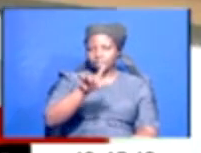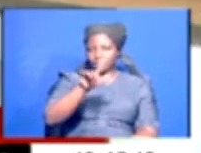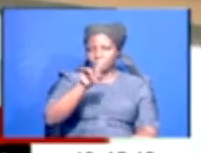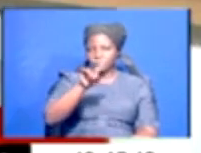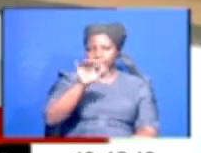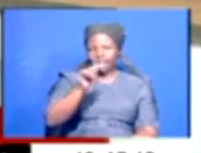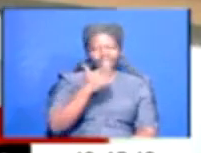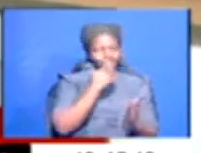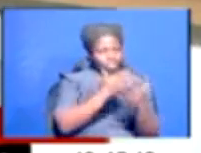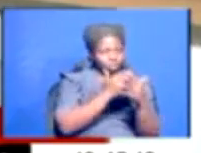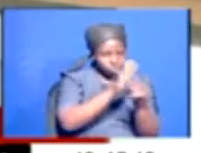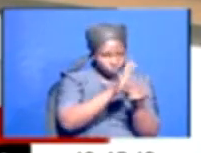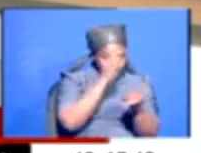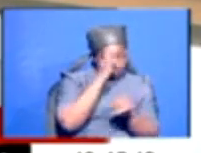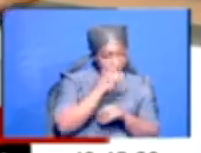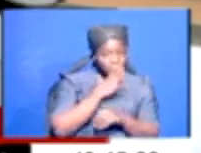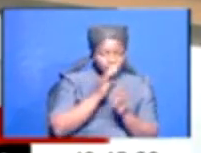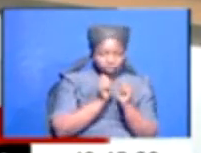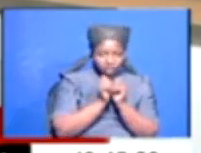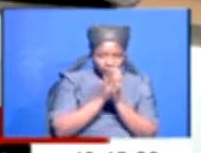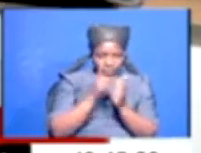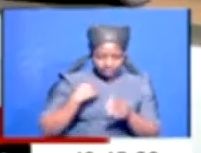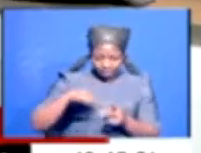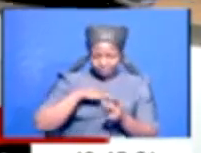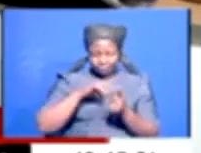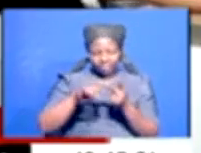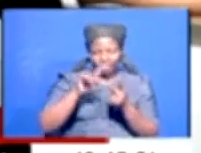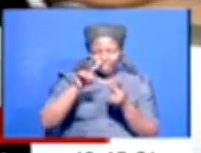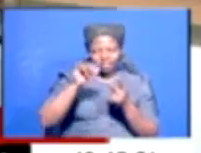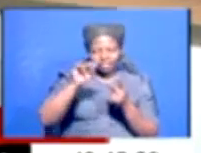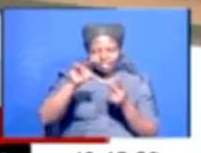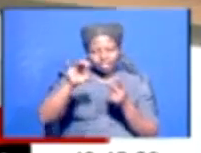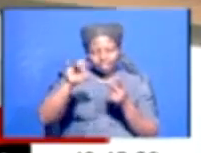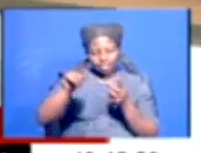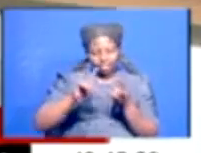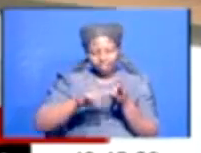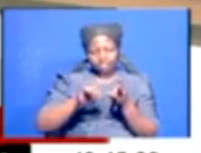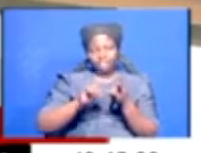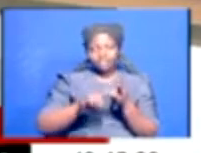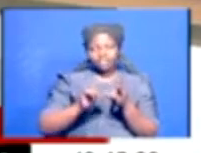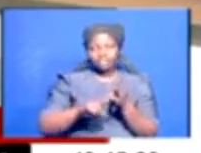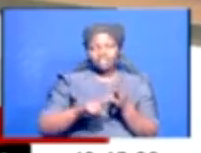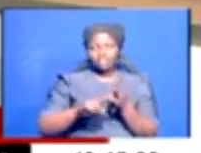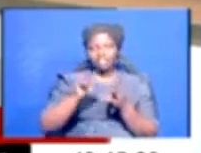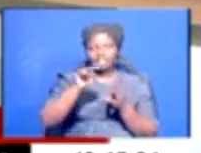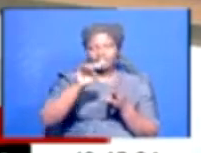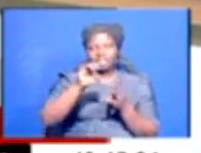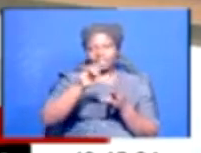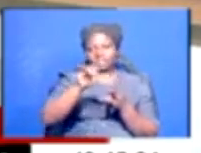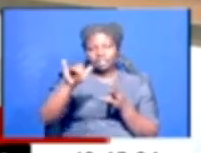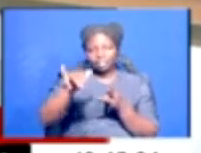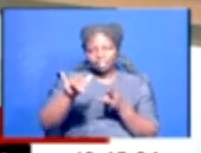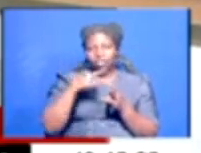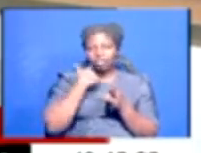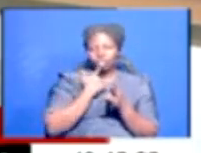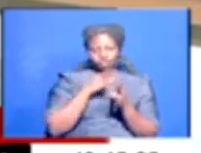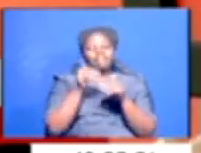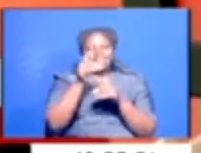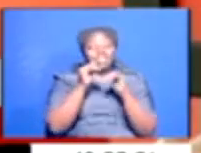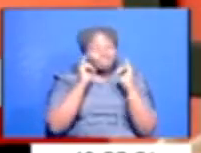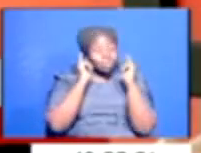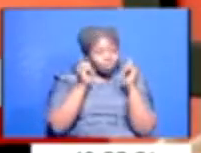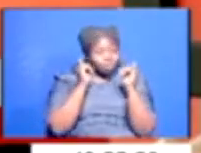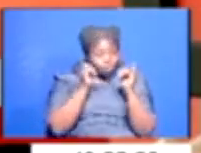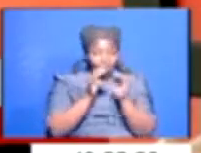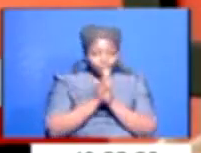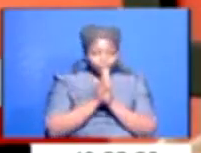being with us. And Vincent Mutai and Nelly Sile, para athletes who are working with coaches Caroline Wabble and Michael Omondi. We